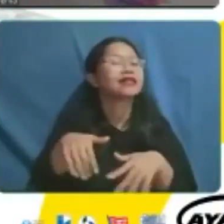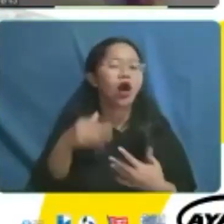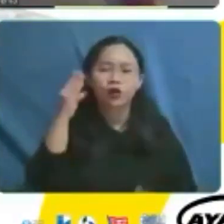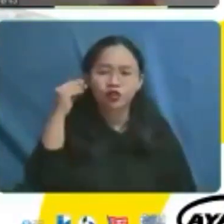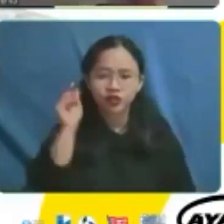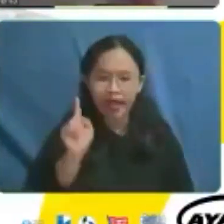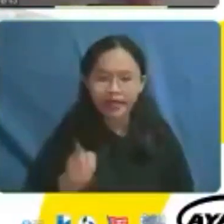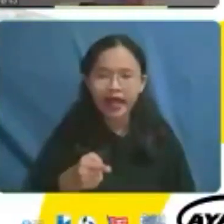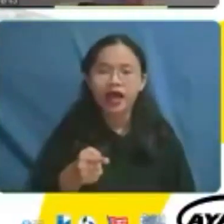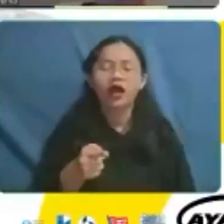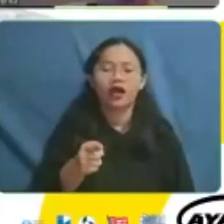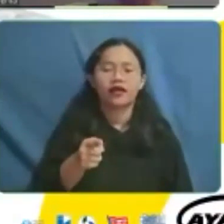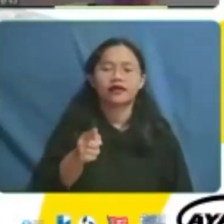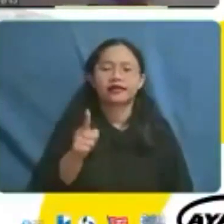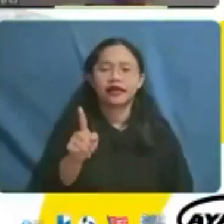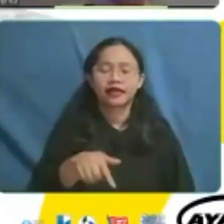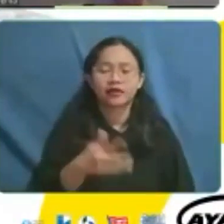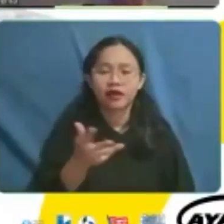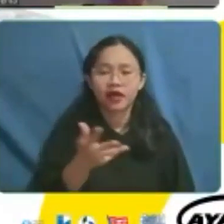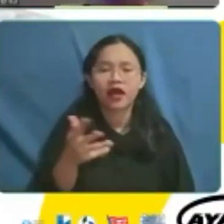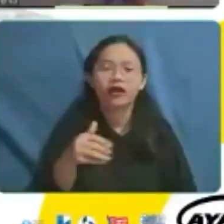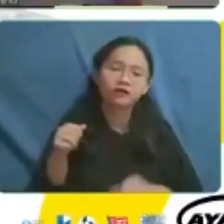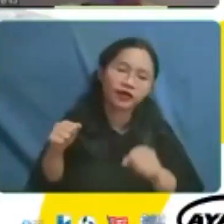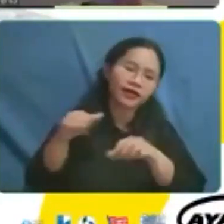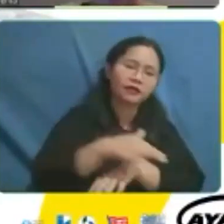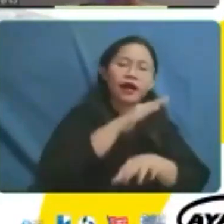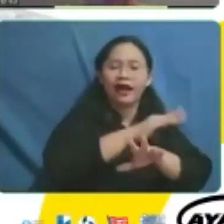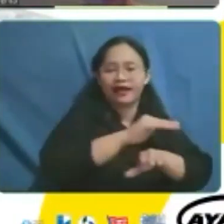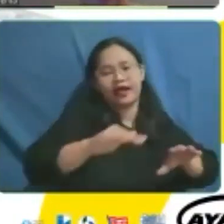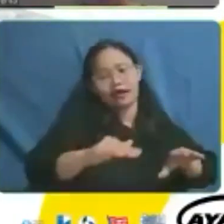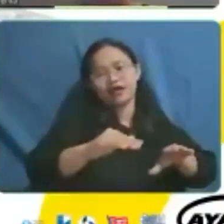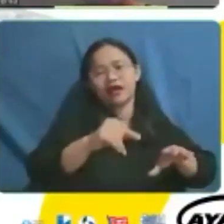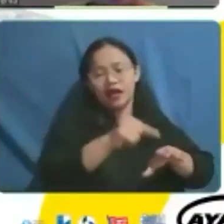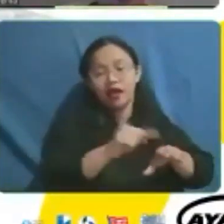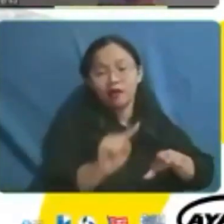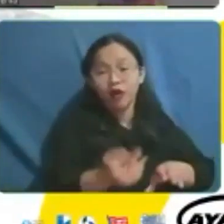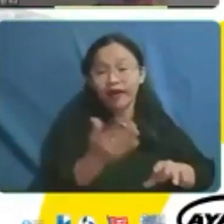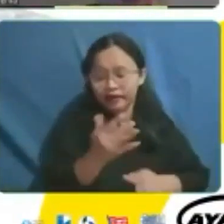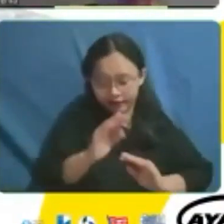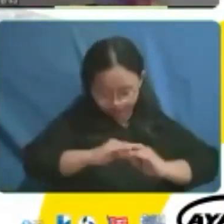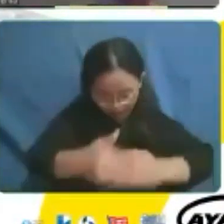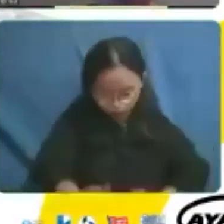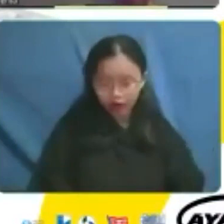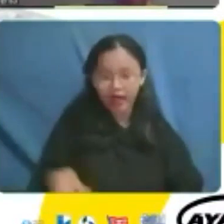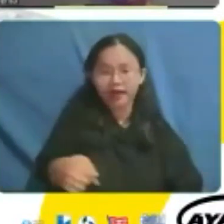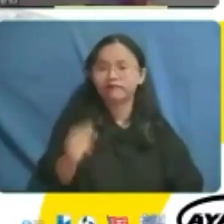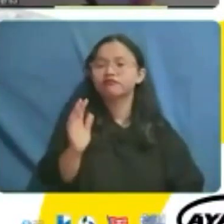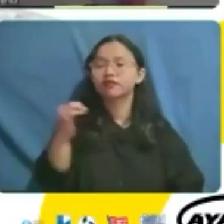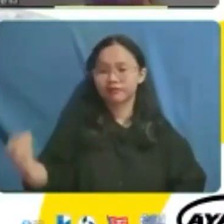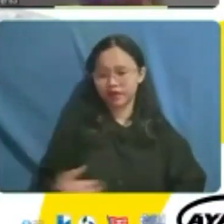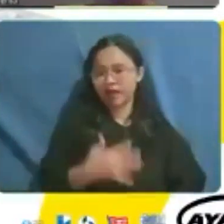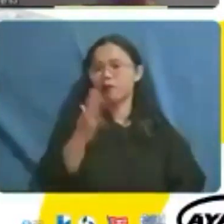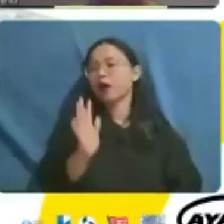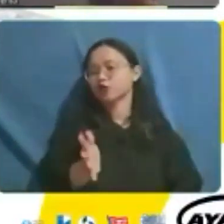But it's also really important to note that as we're thinking about vulnerability, we know that air pollution-related illness and death are